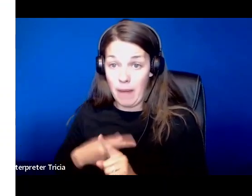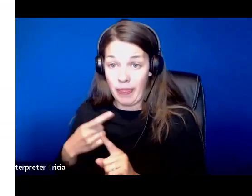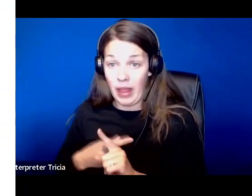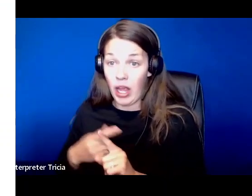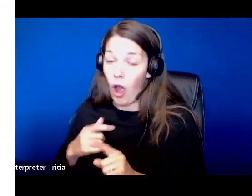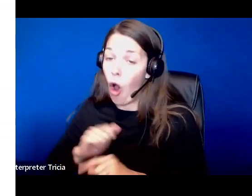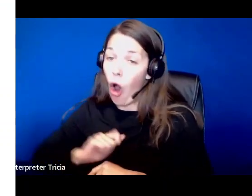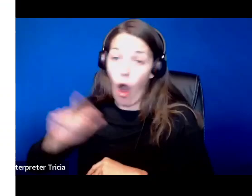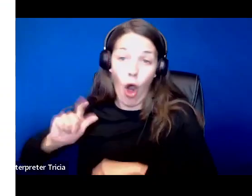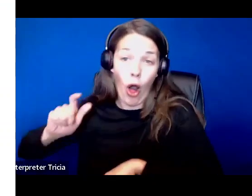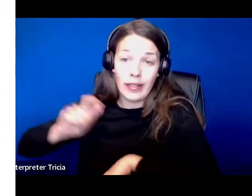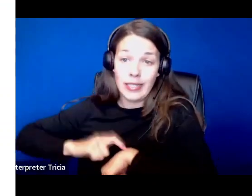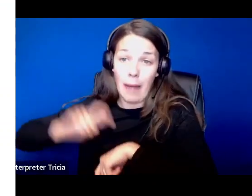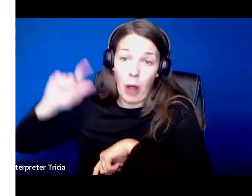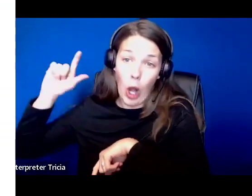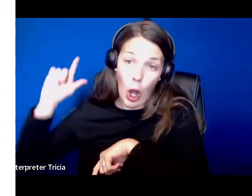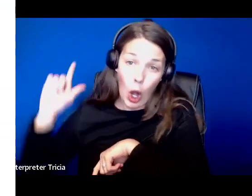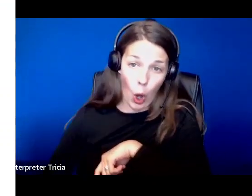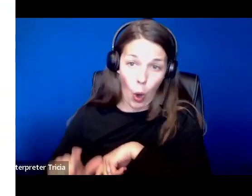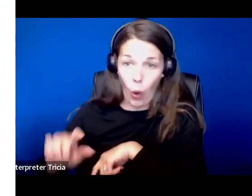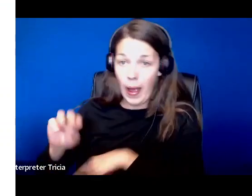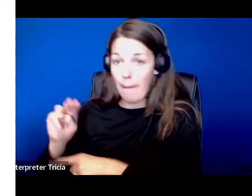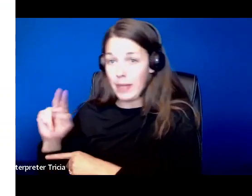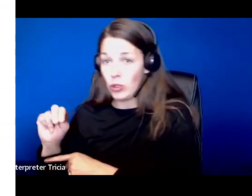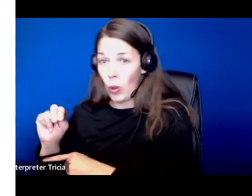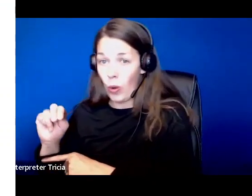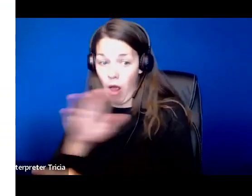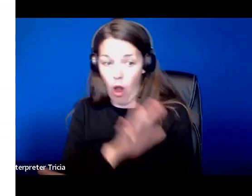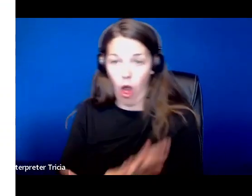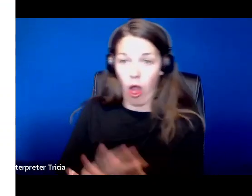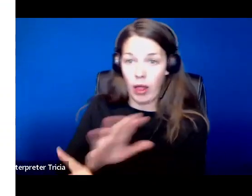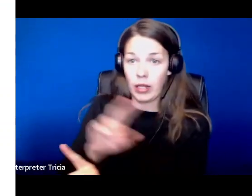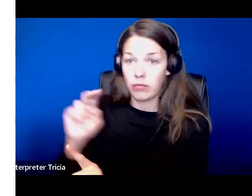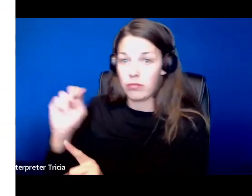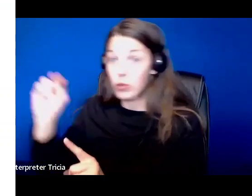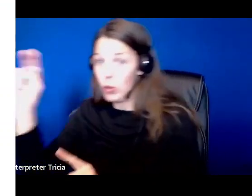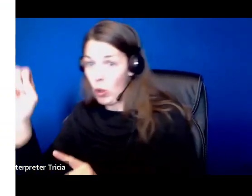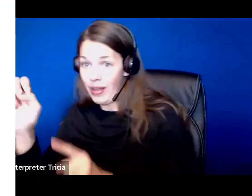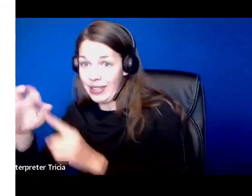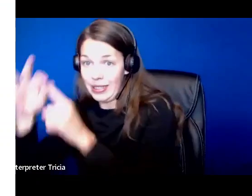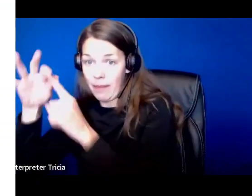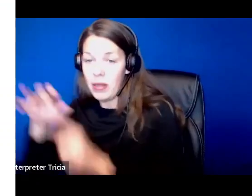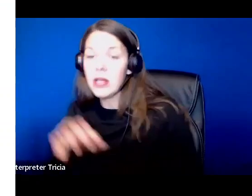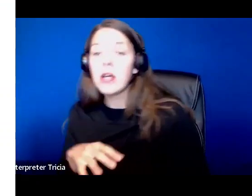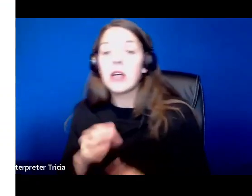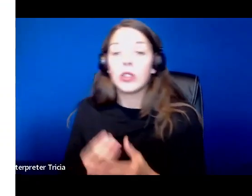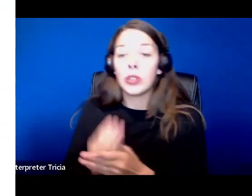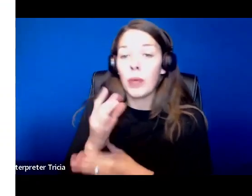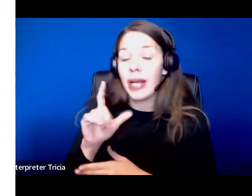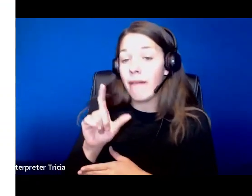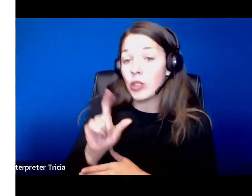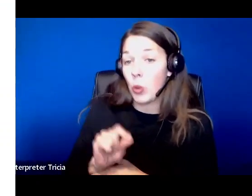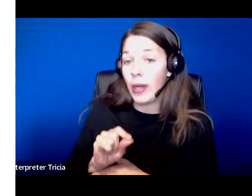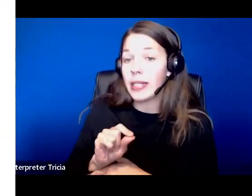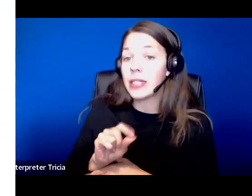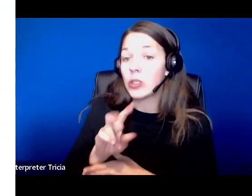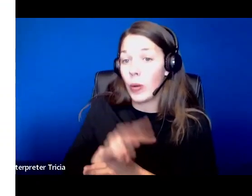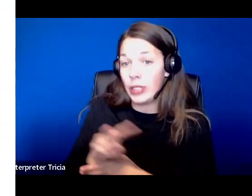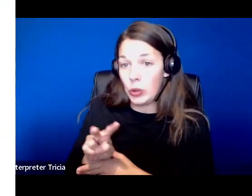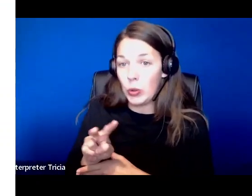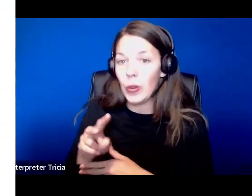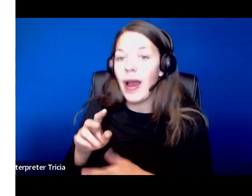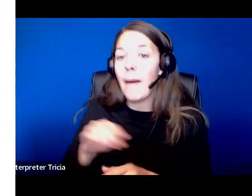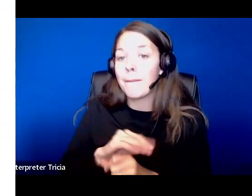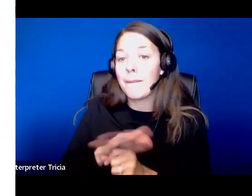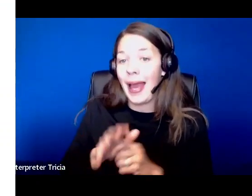and nearly everywhere else besides Northeast was in the spring of 2022 during the pandemic recovery. Northeast